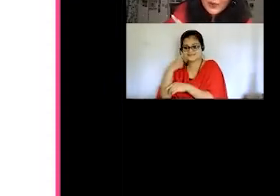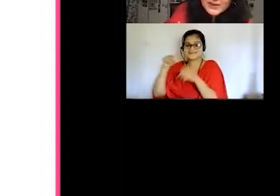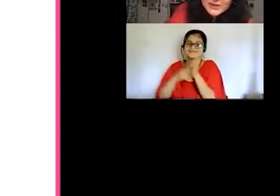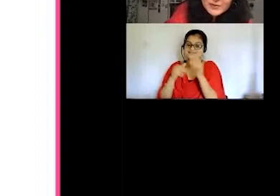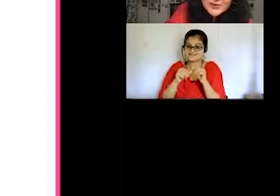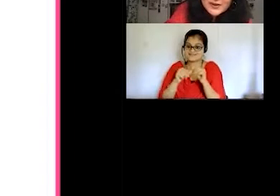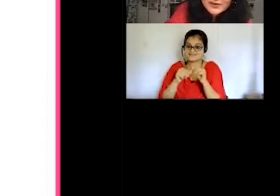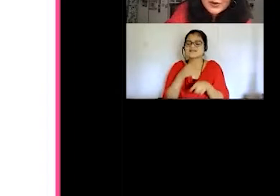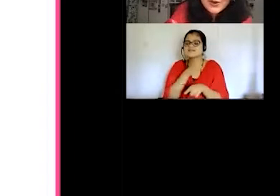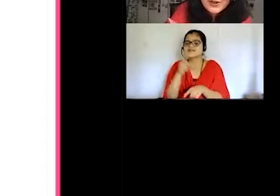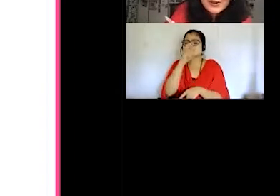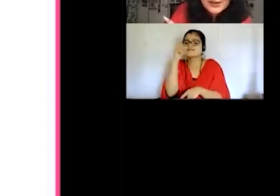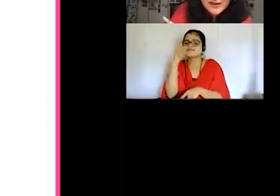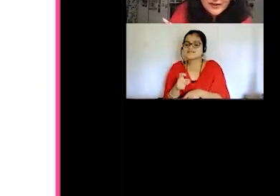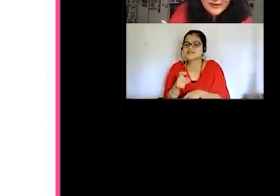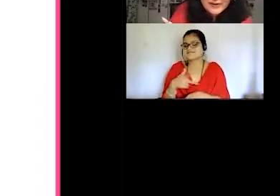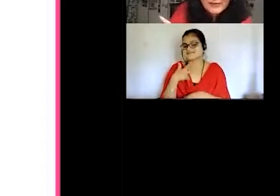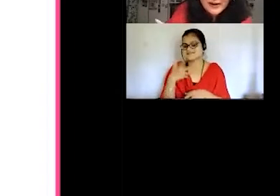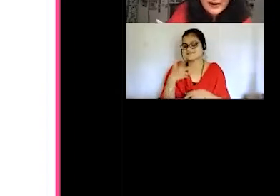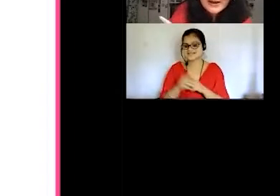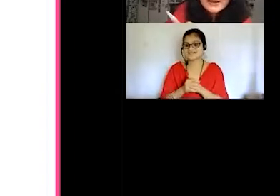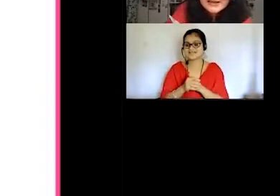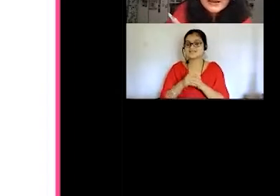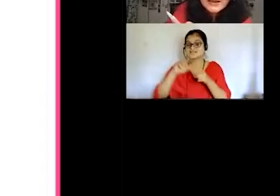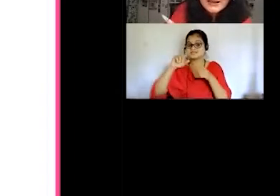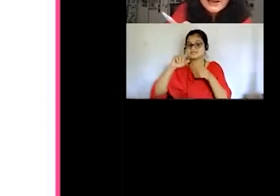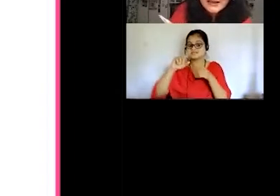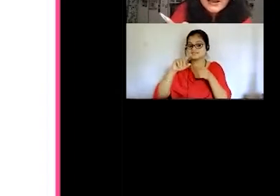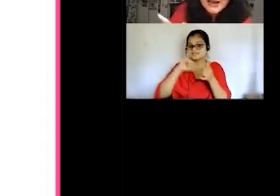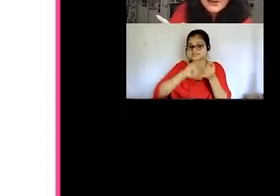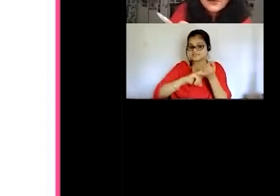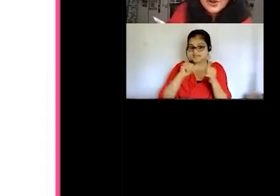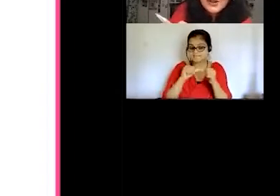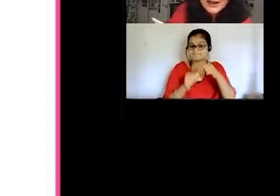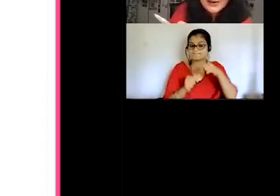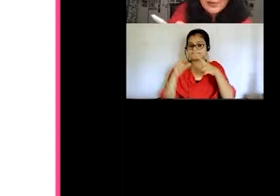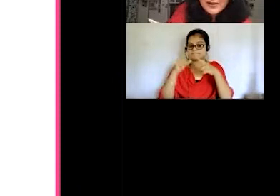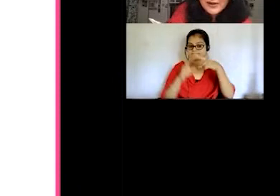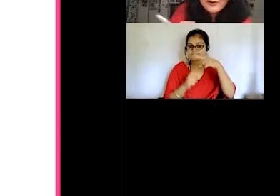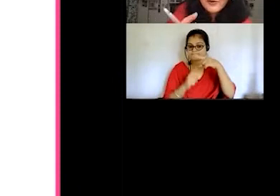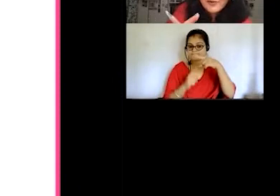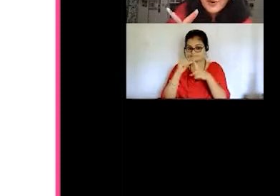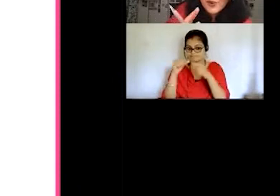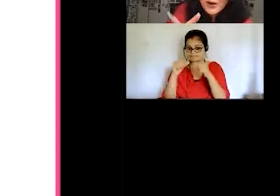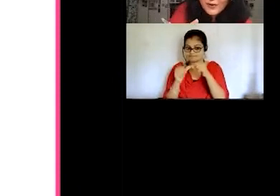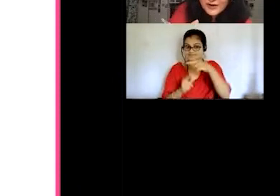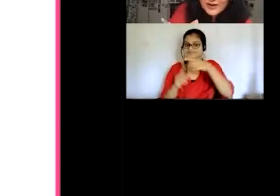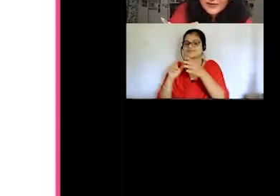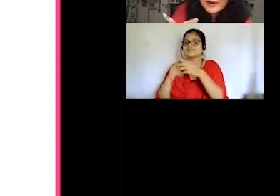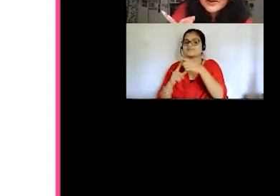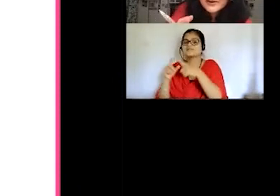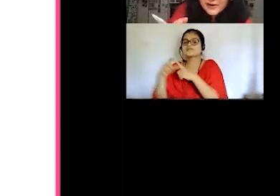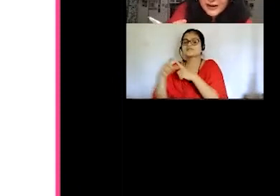In Western music, the notations are referred by C, D, E, F, G, A, B, forming one